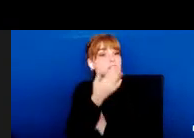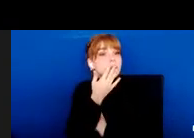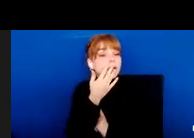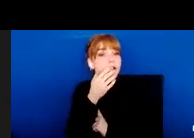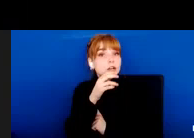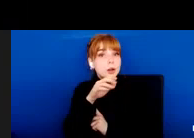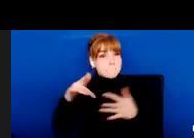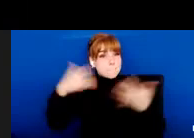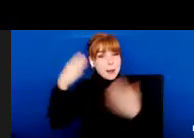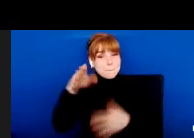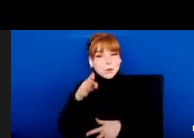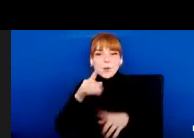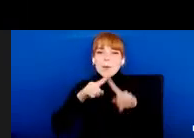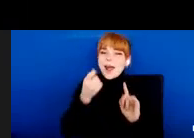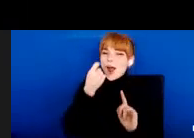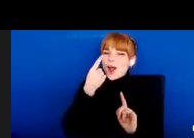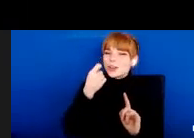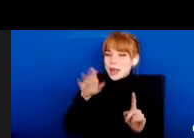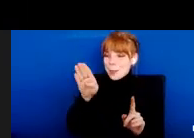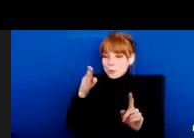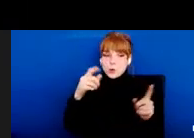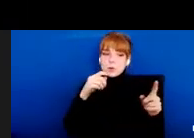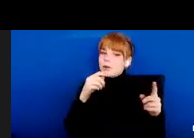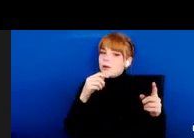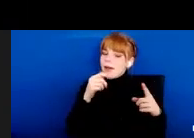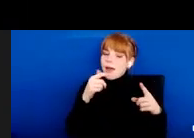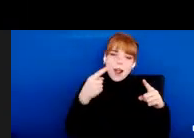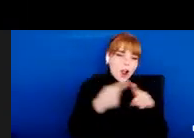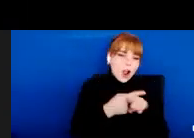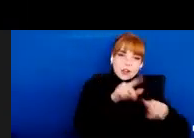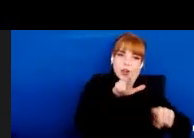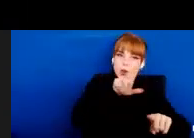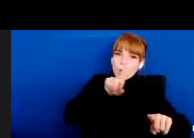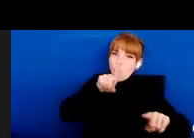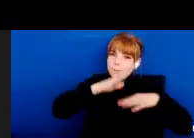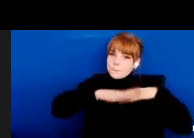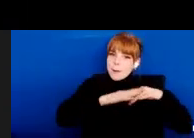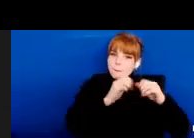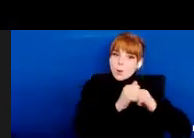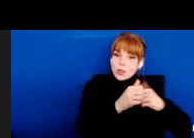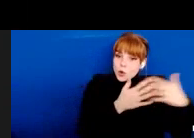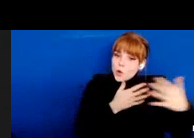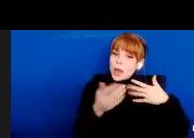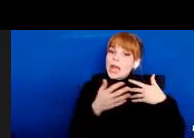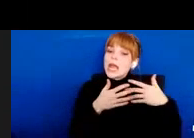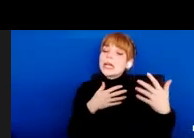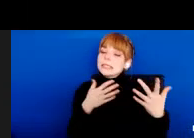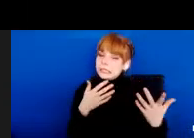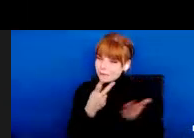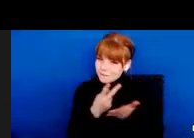with the default gray. That would be a failure of this requirement. So pretty technical.